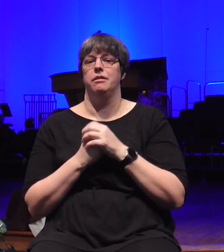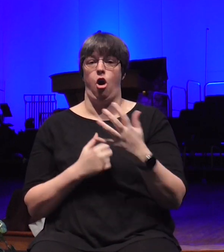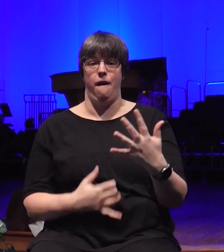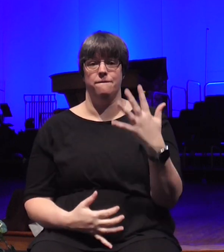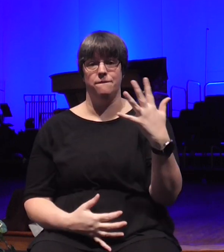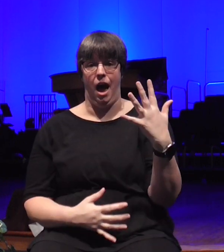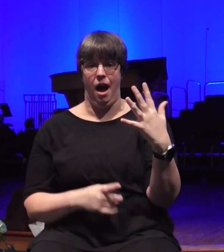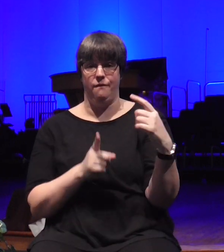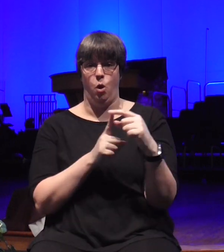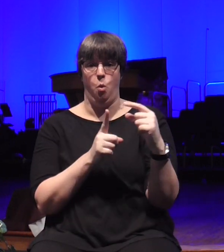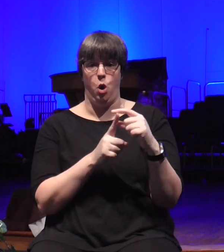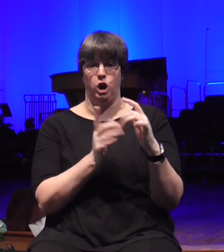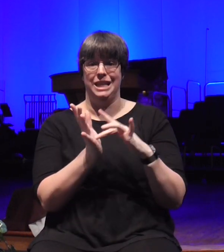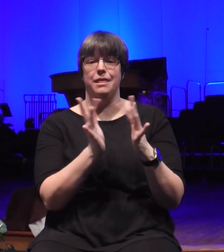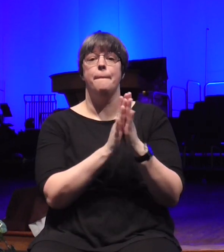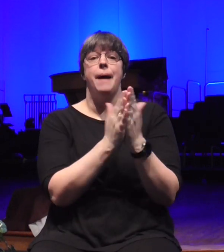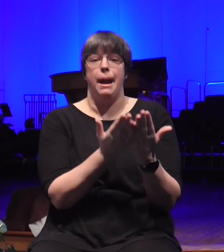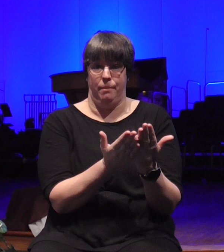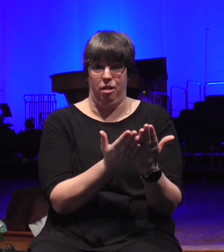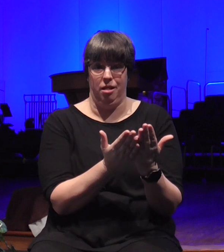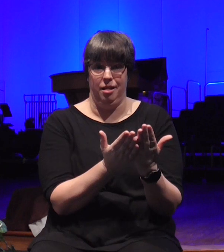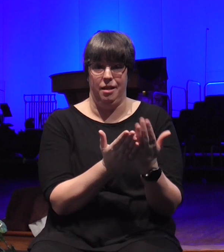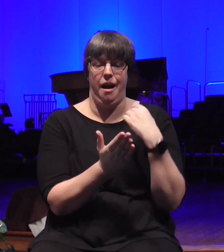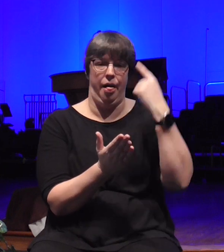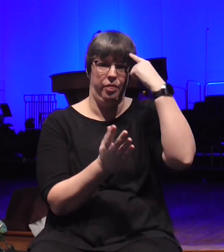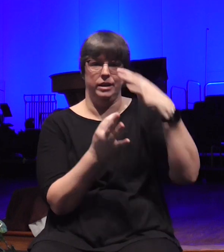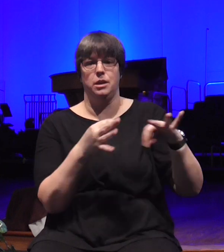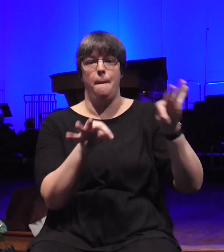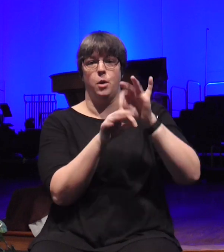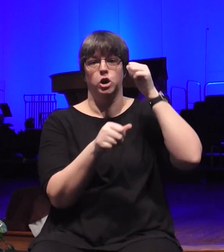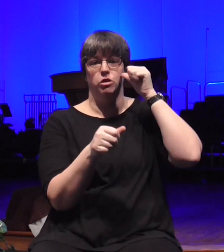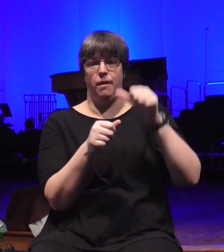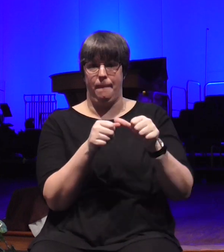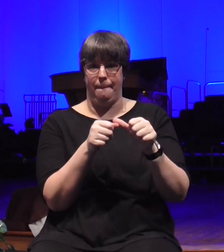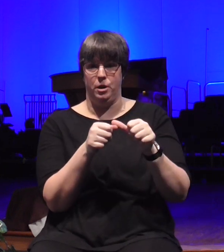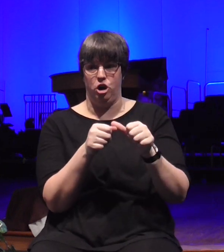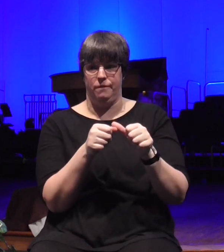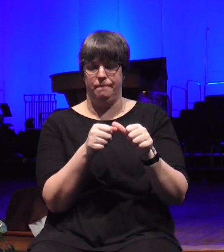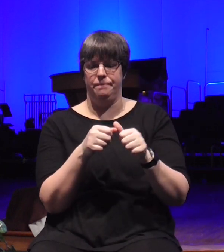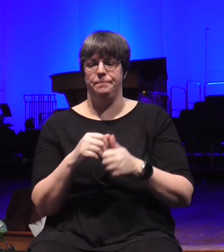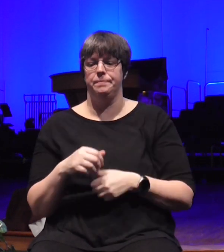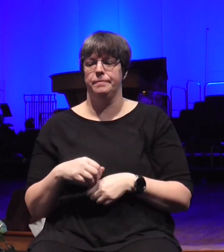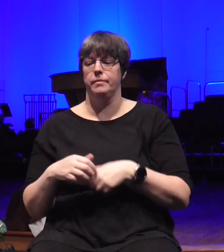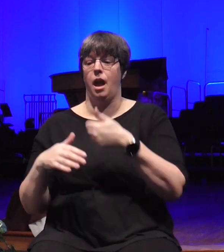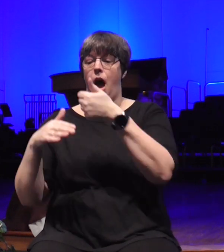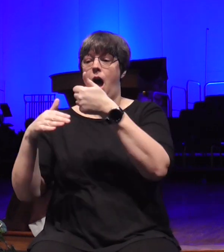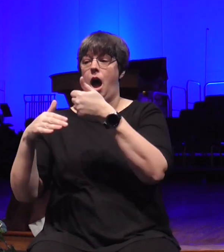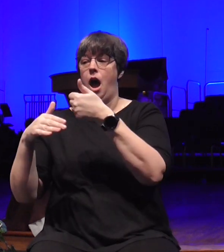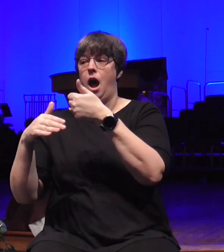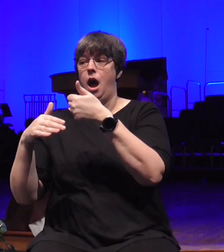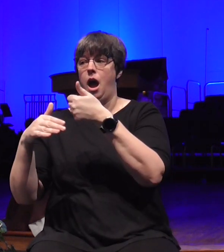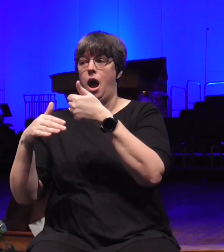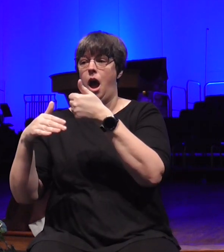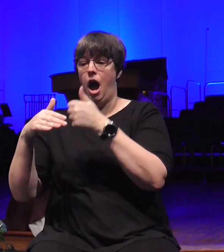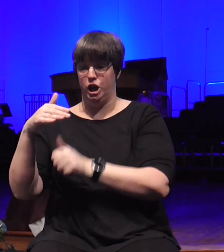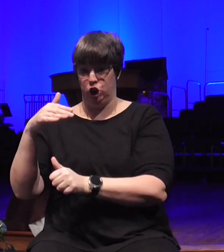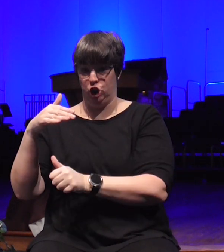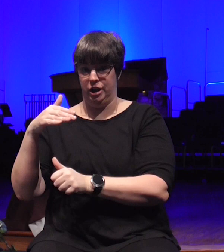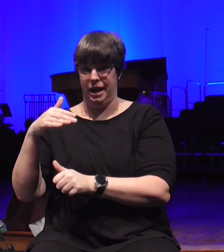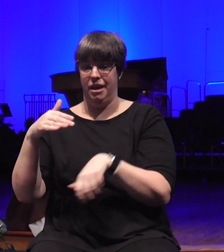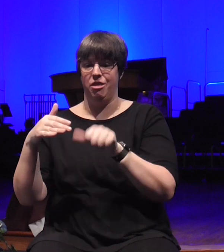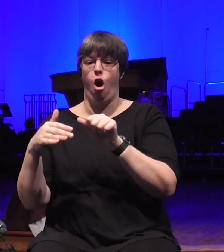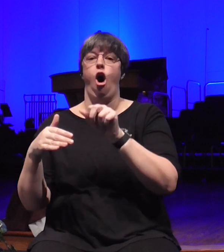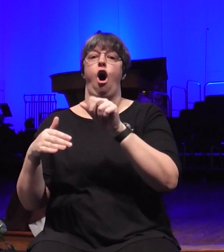words in the Bible that I think are extremely important for every one of us to remember. Underneath are the